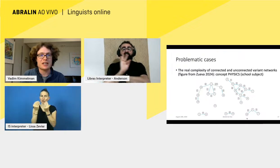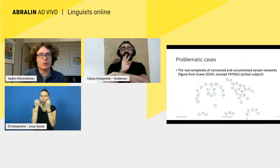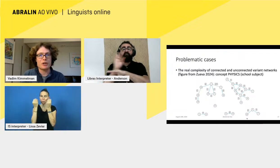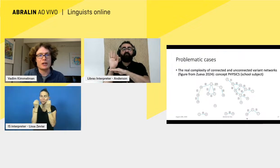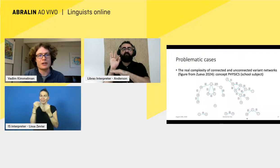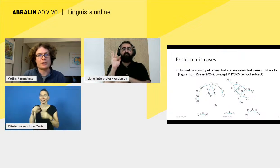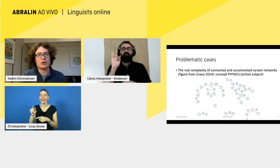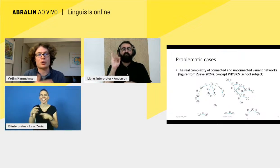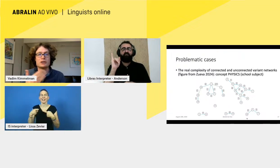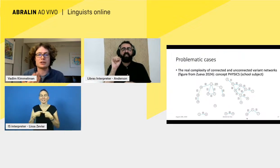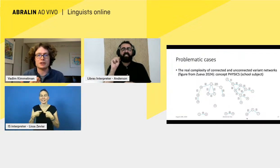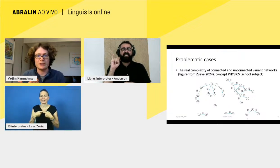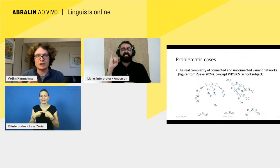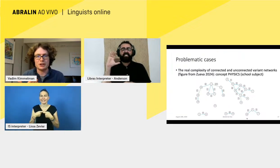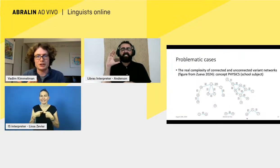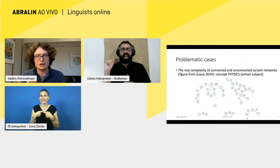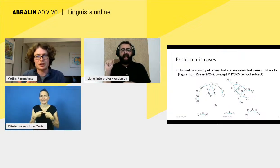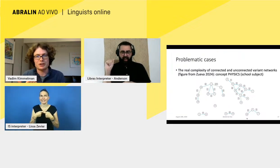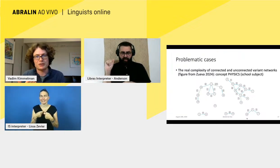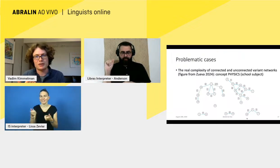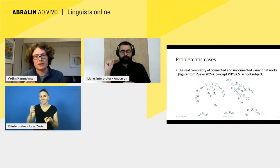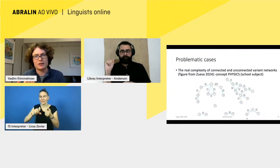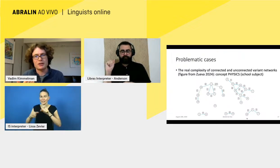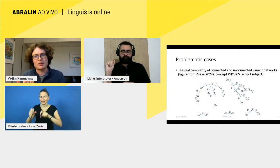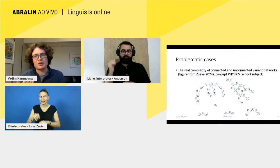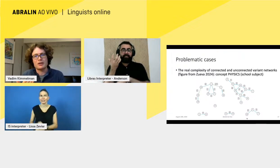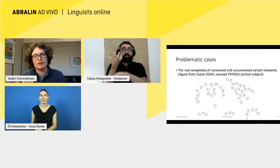see some clear constellations.